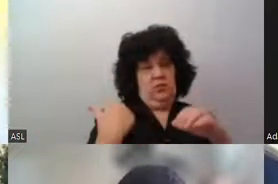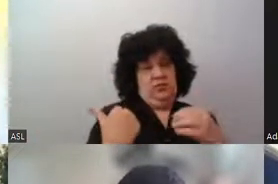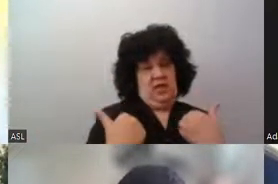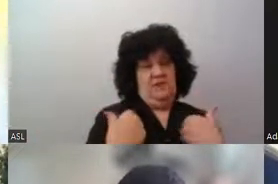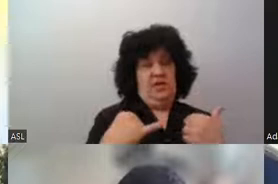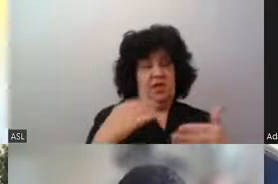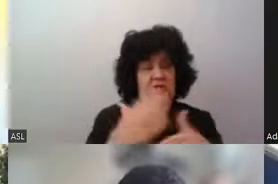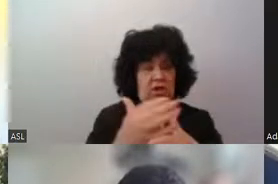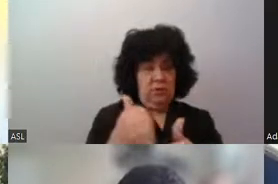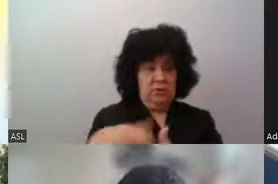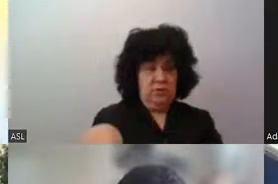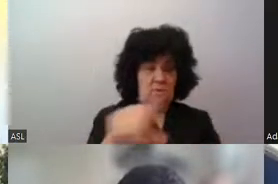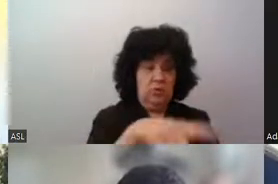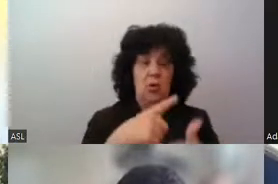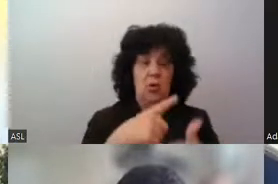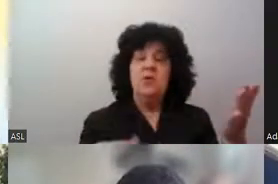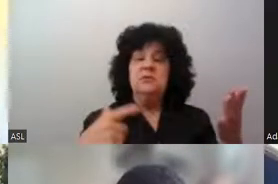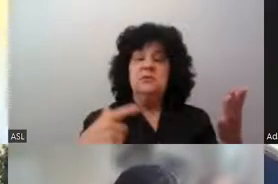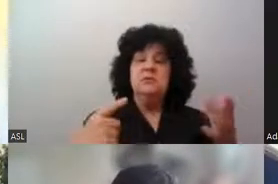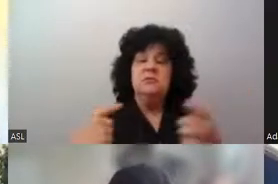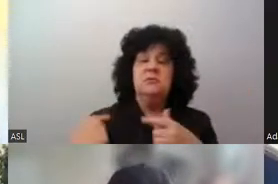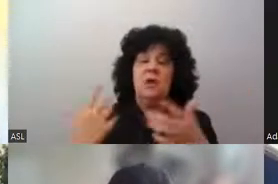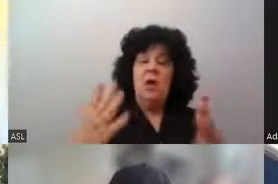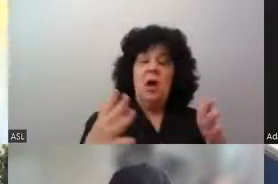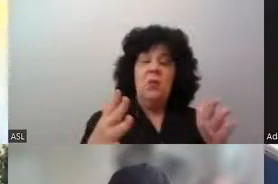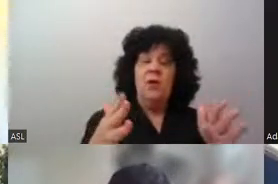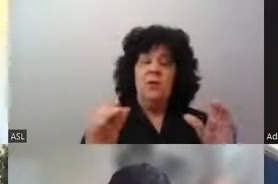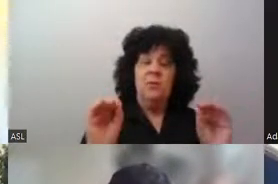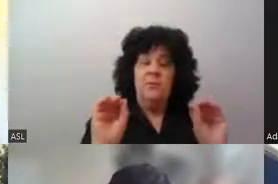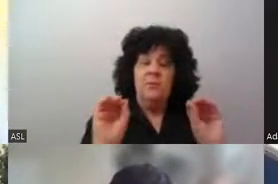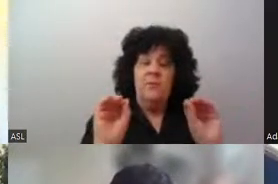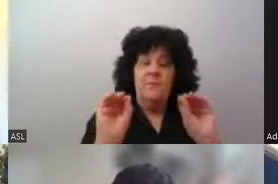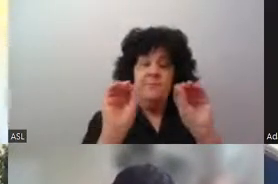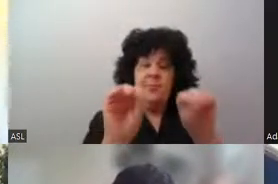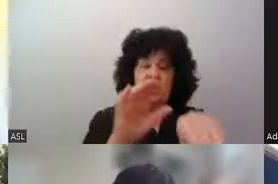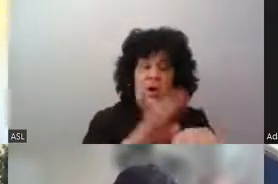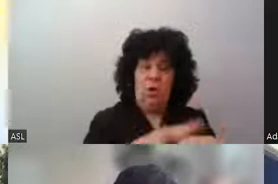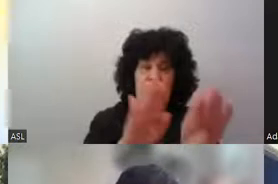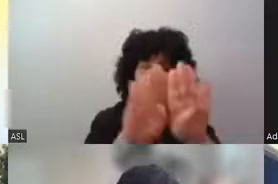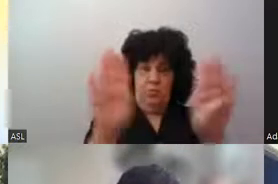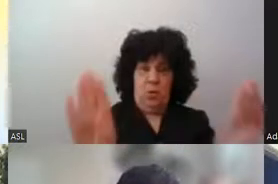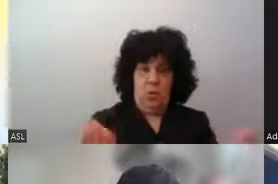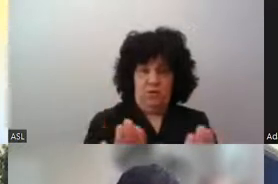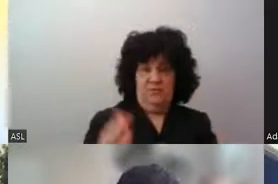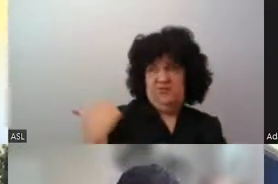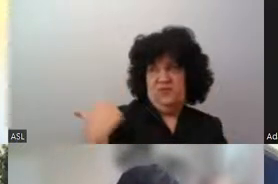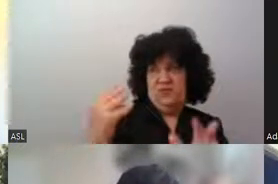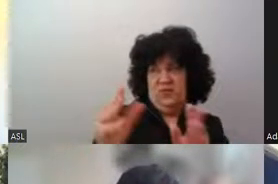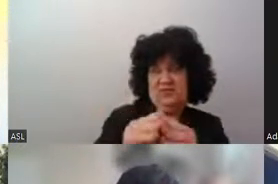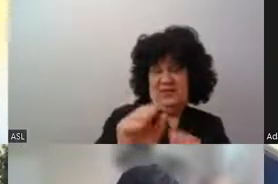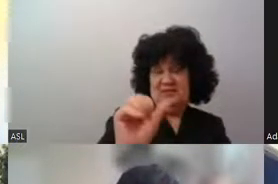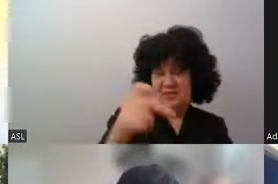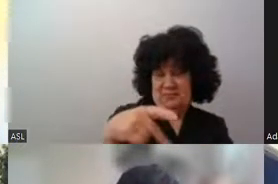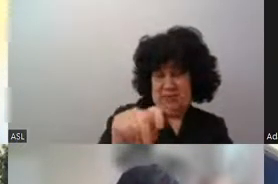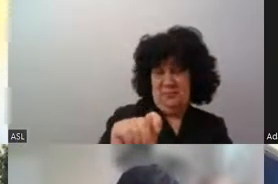all what has already been put up on the board, if you will, last time we met in September and even before. So those items were shared with you.